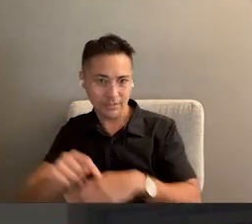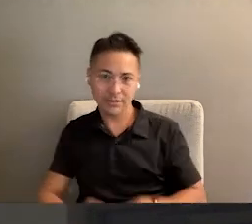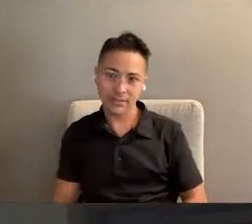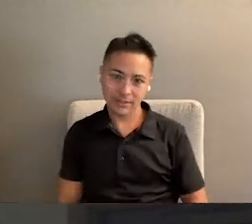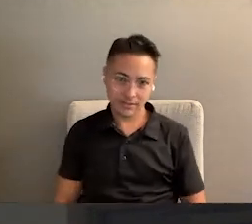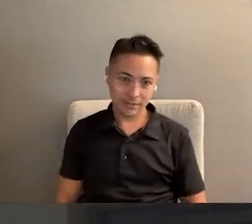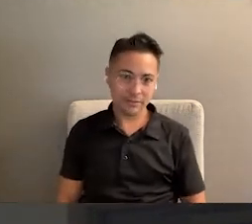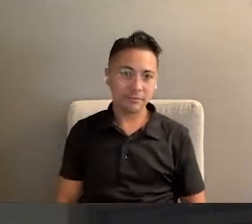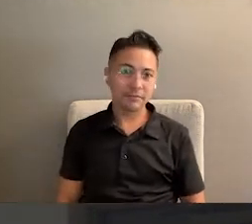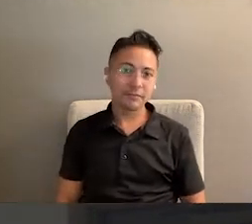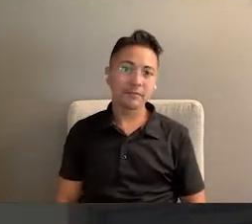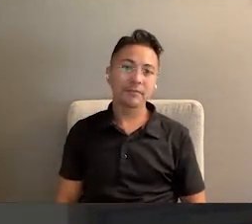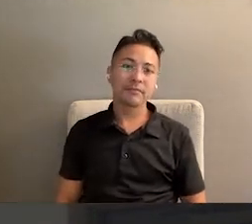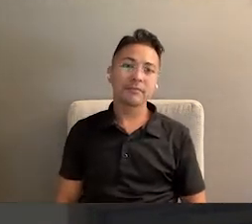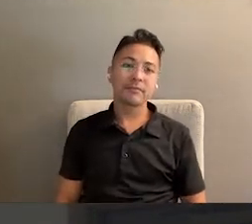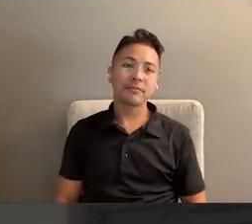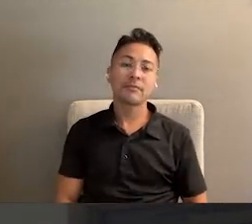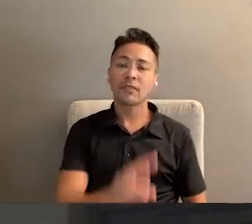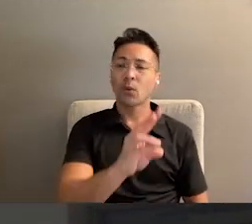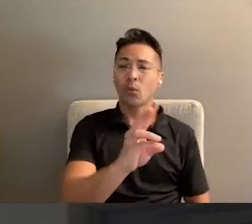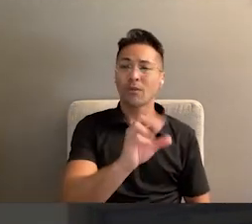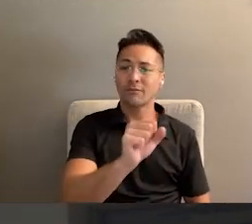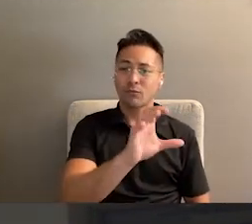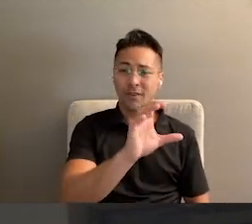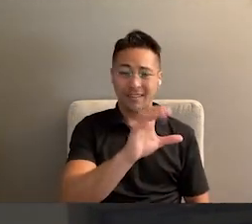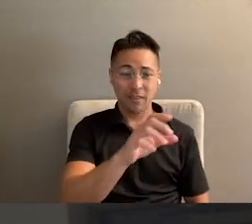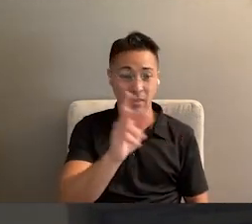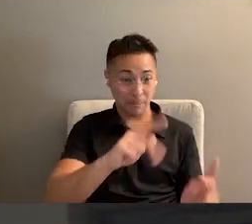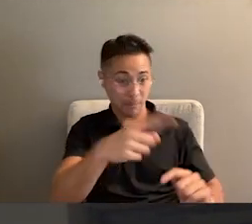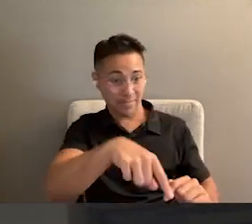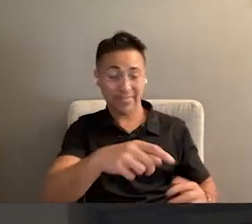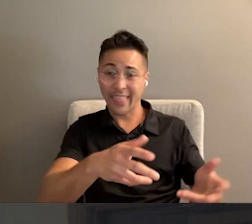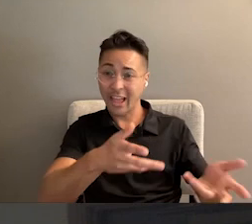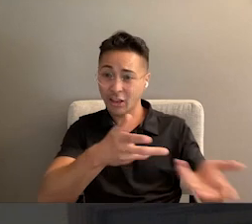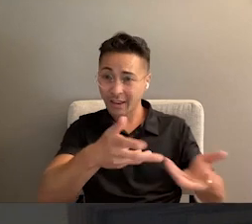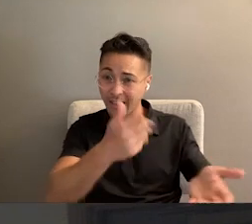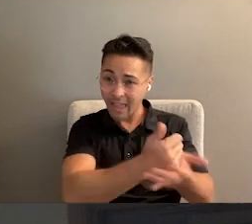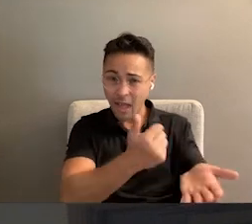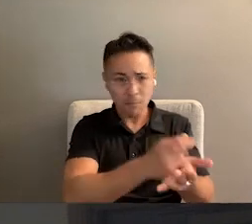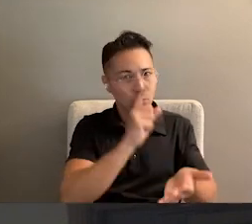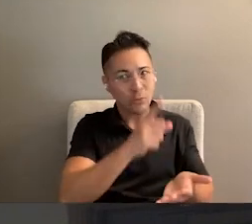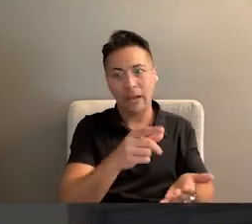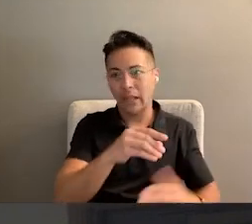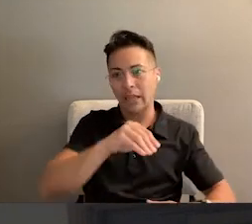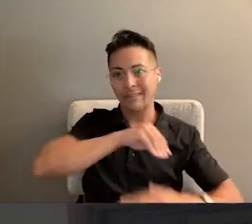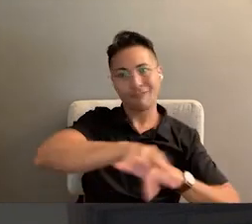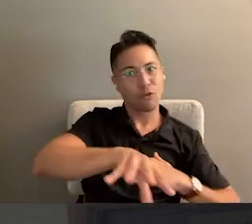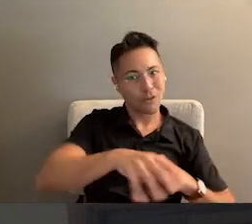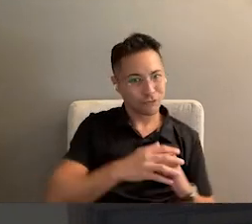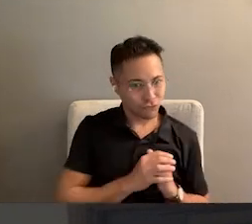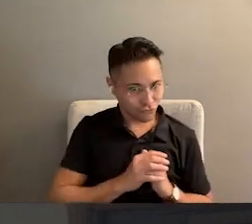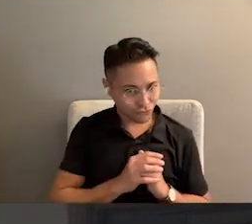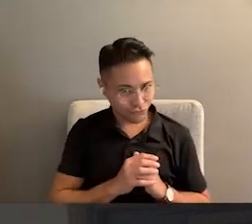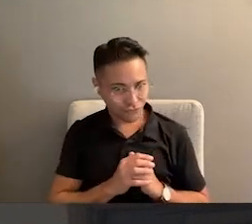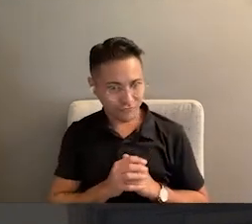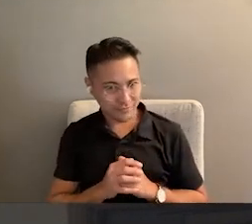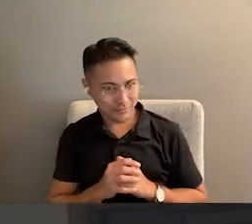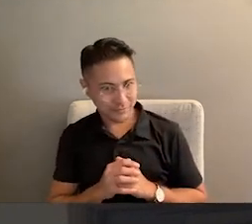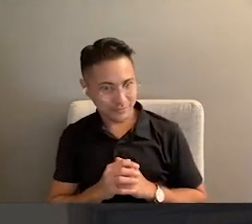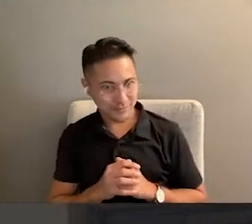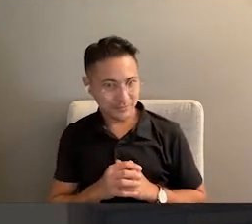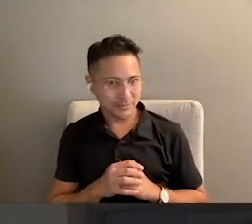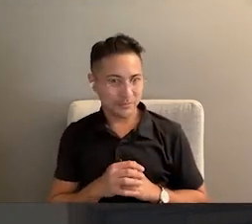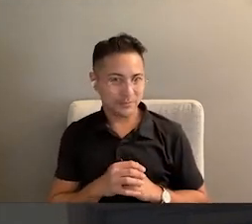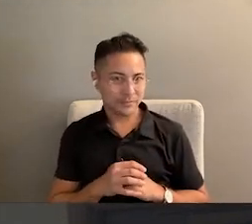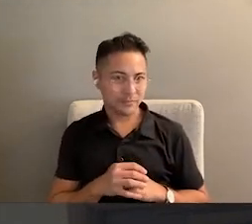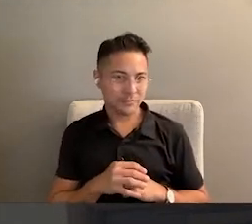consultants. Okay? Now, the people waiver support coordinators serve are very influential in their